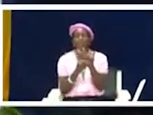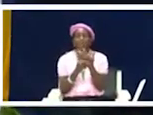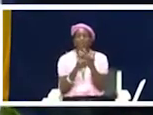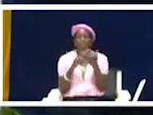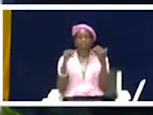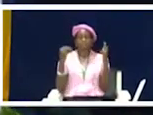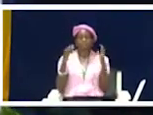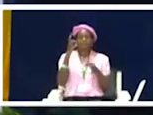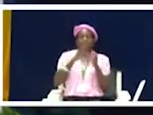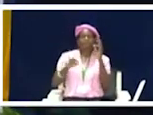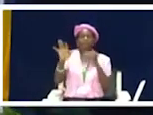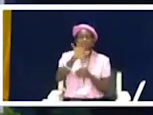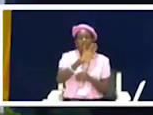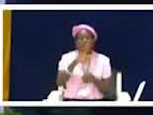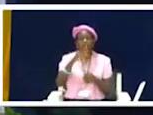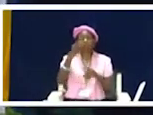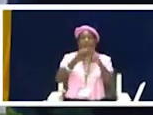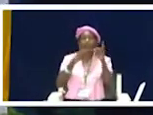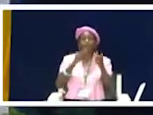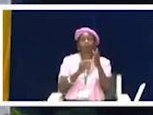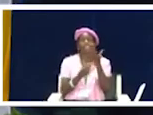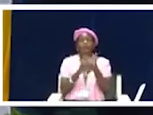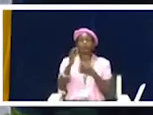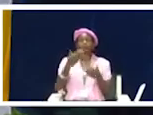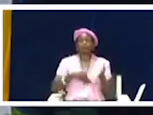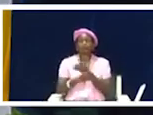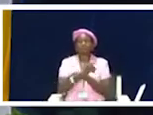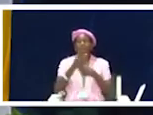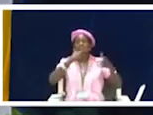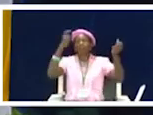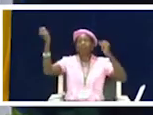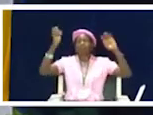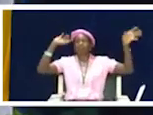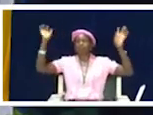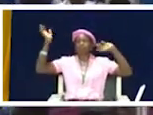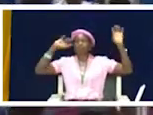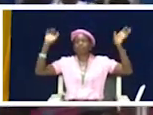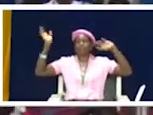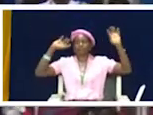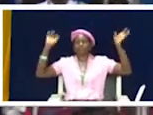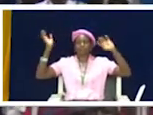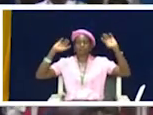If you are born in the month of May, shout hallelujah.